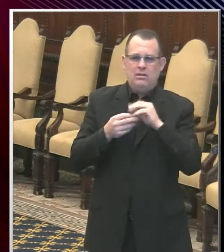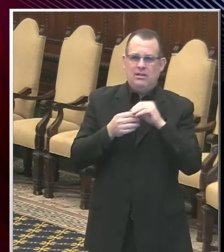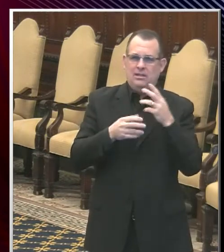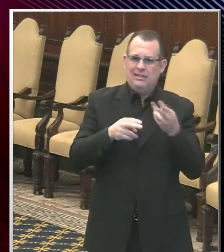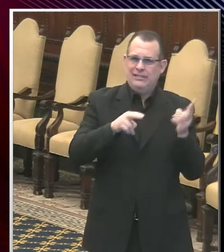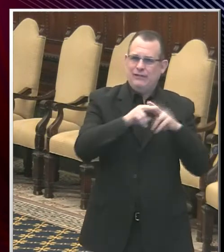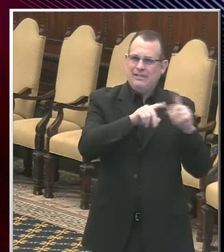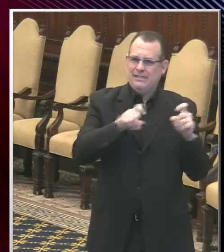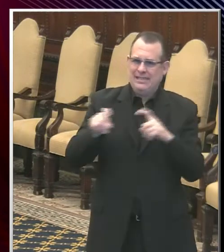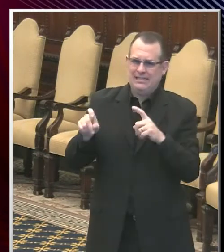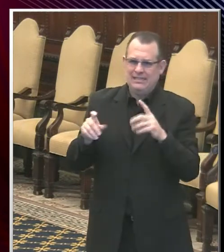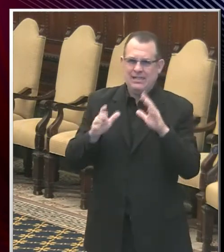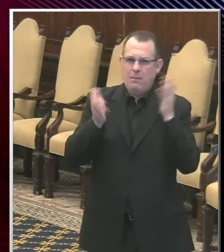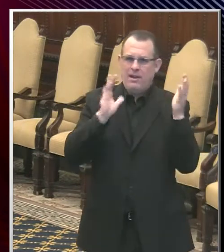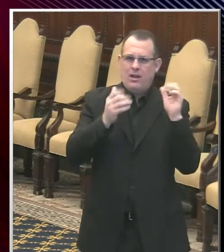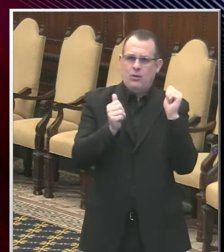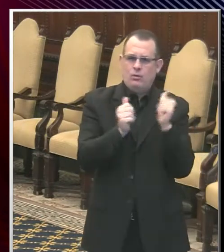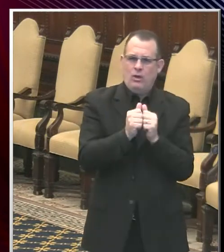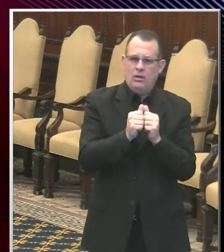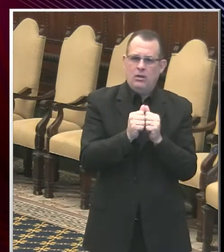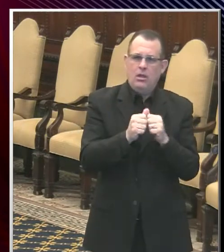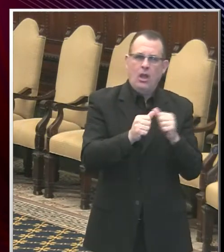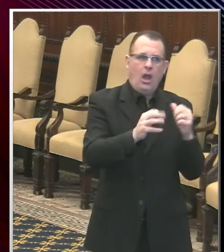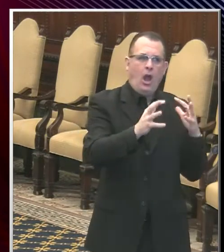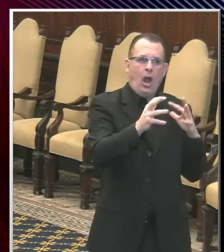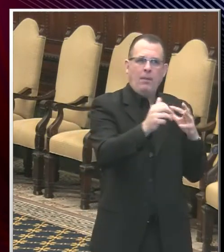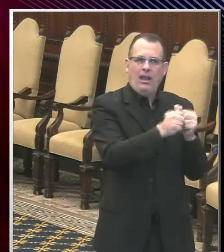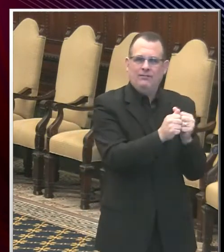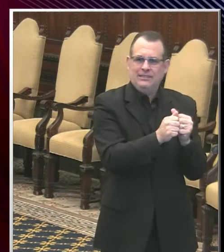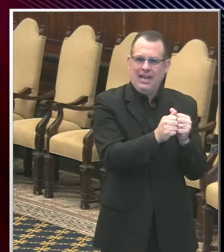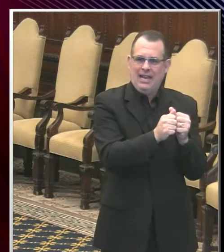testing versus a backlog in the labs?